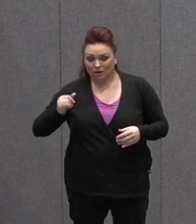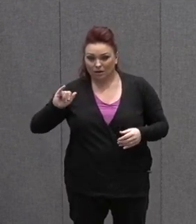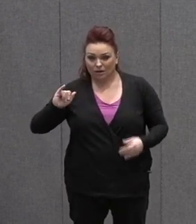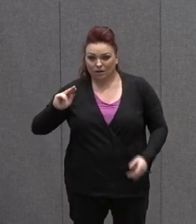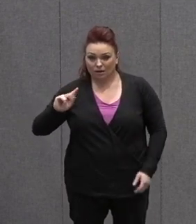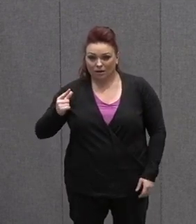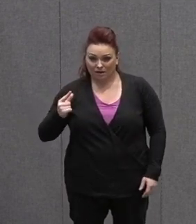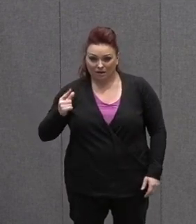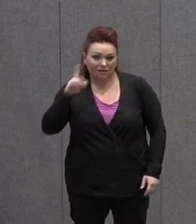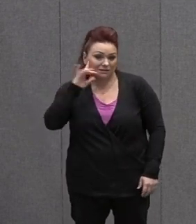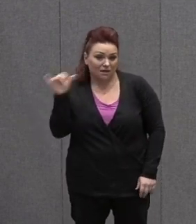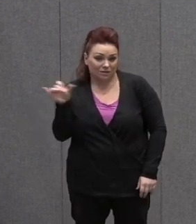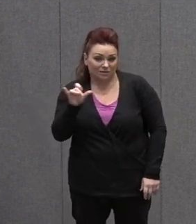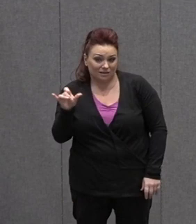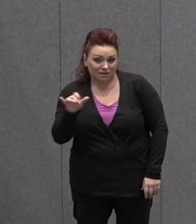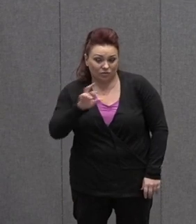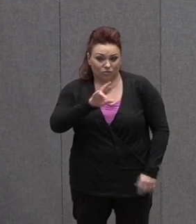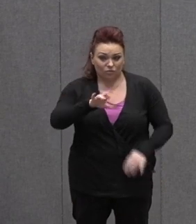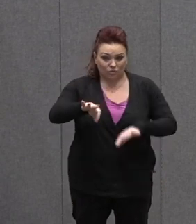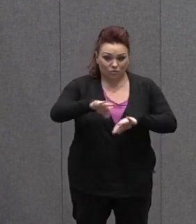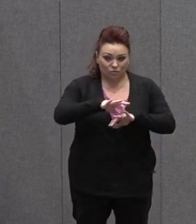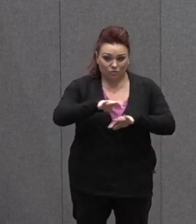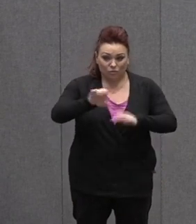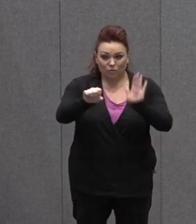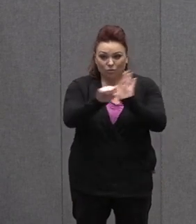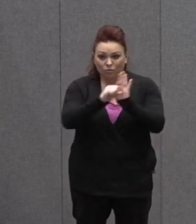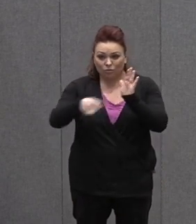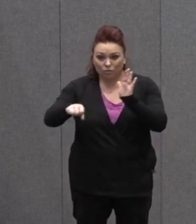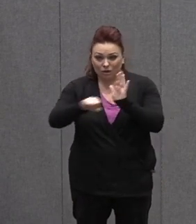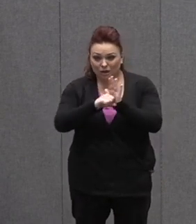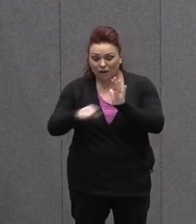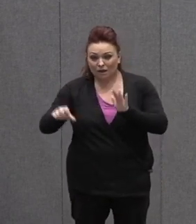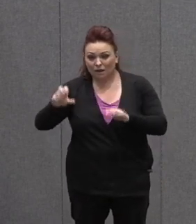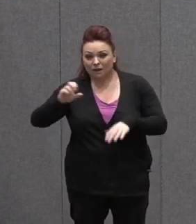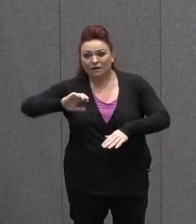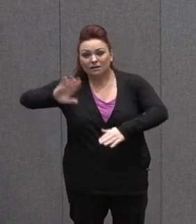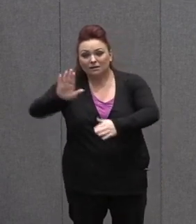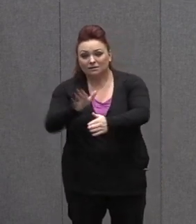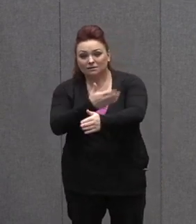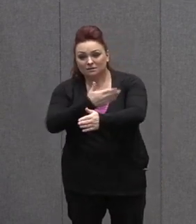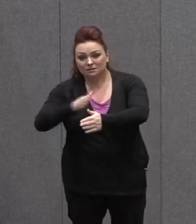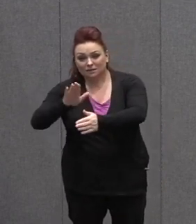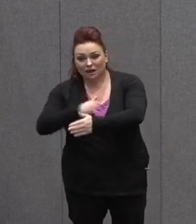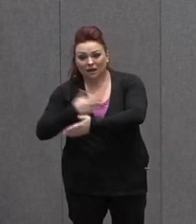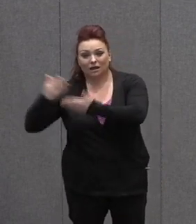ing. Ring, sing, bring,